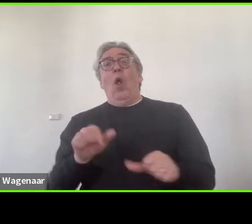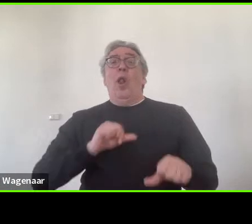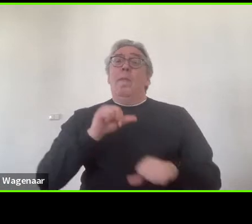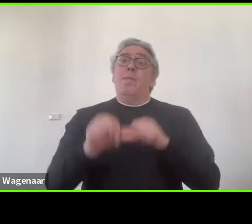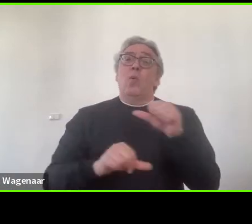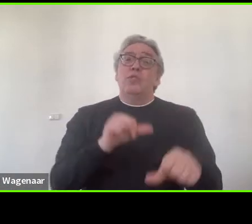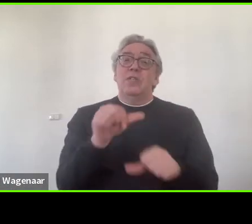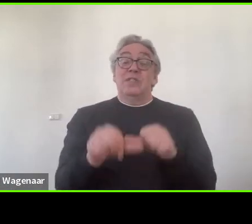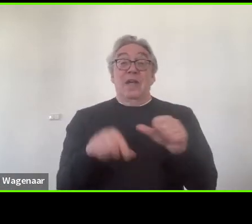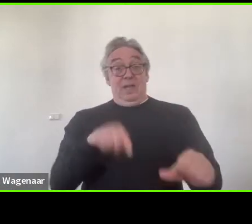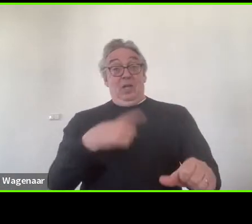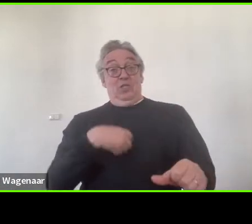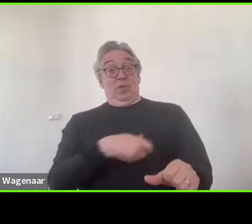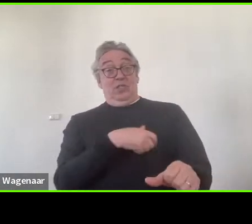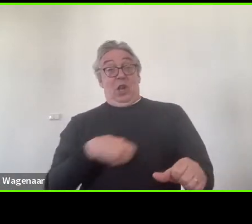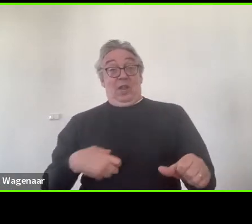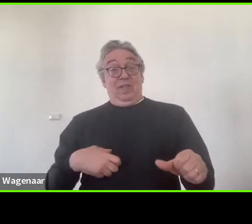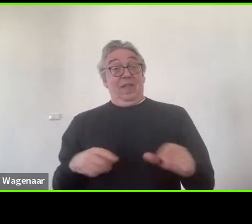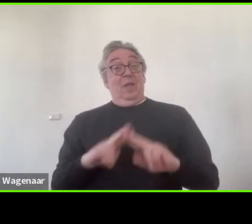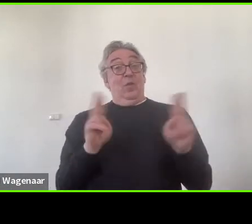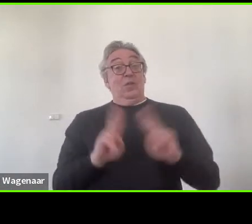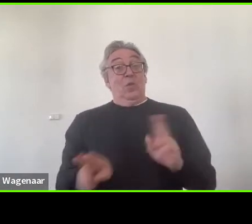including in Switzerland's international cooperation.